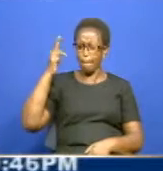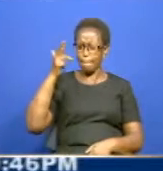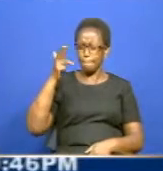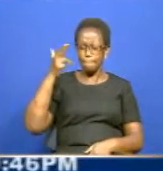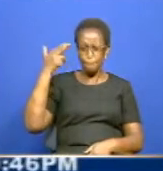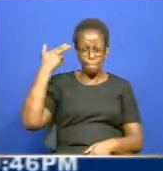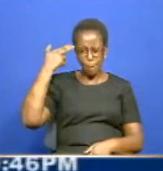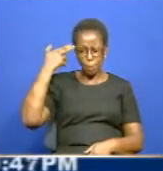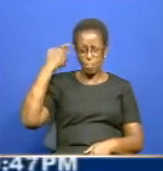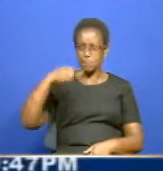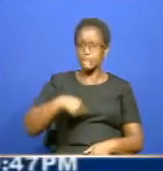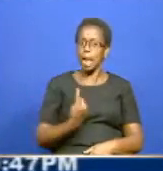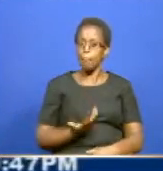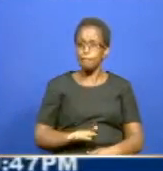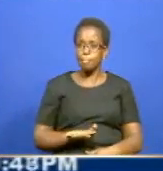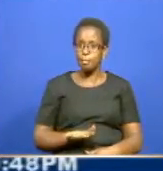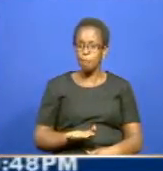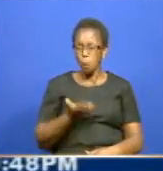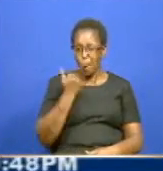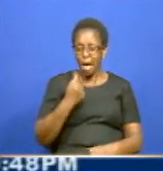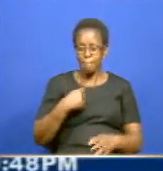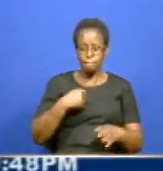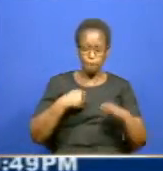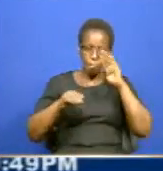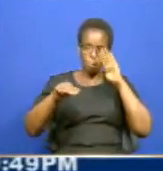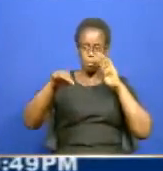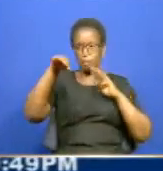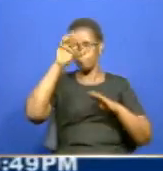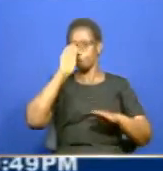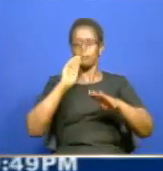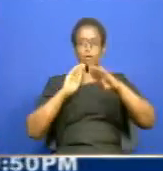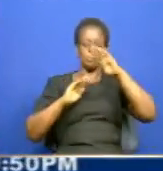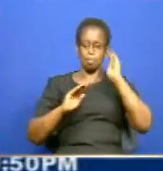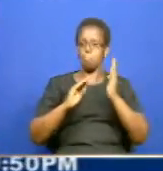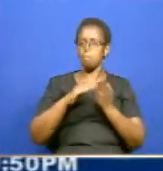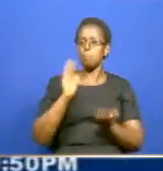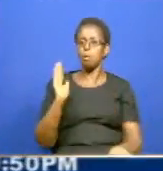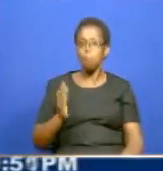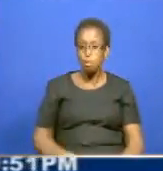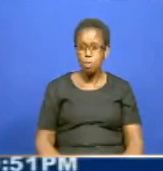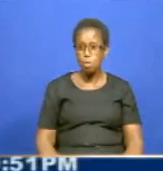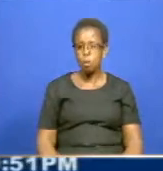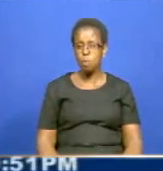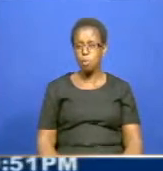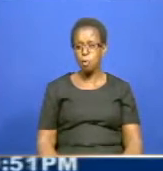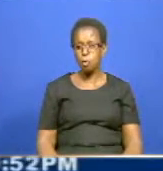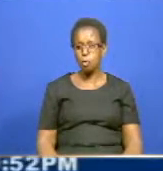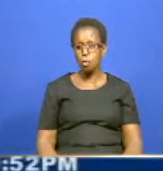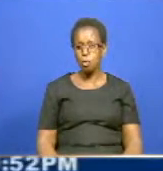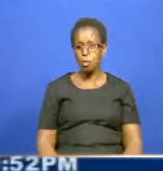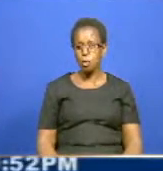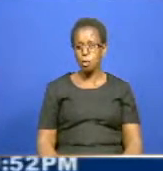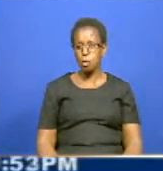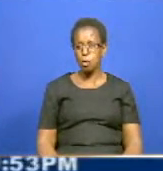heads. It's because of frustration. So, Mr. Speaker, sir, despite